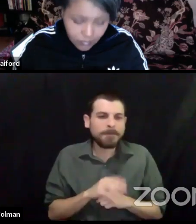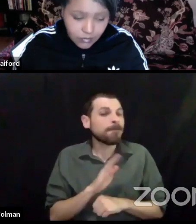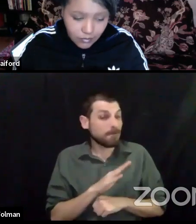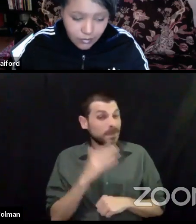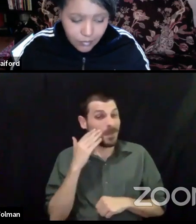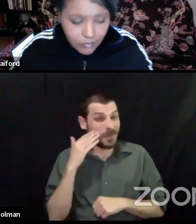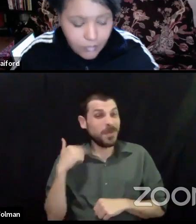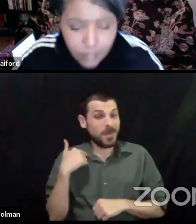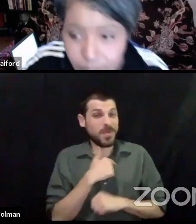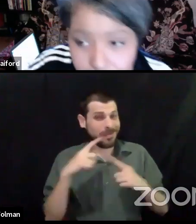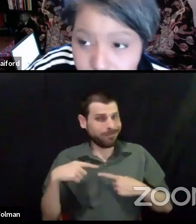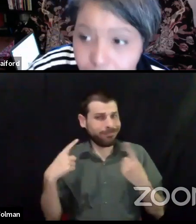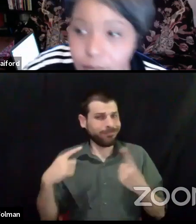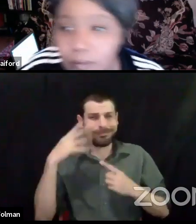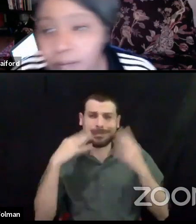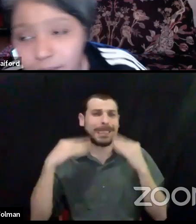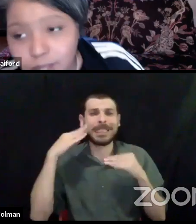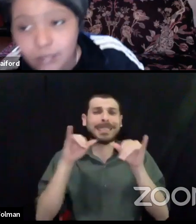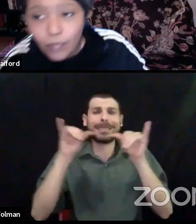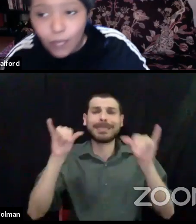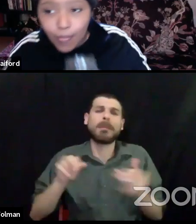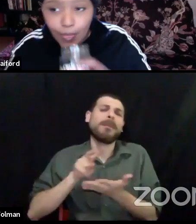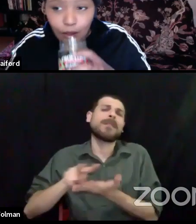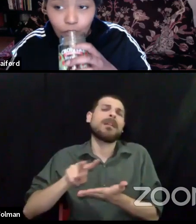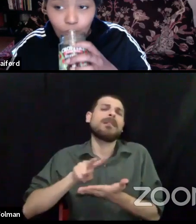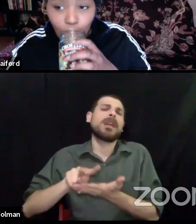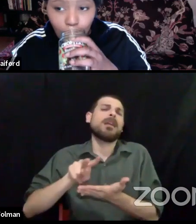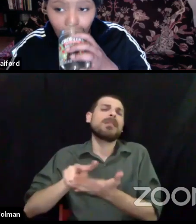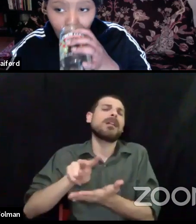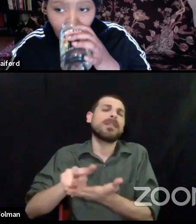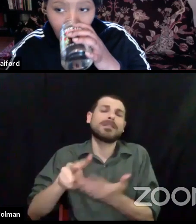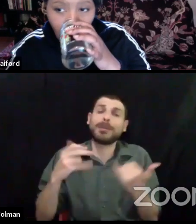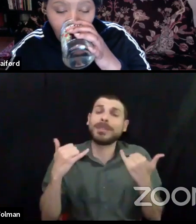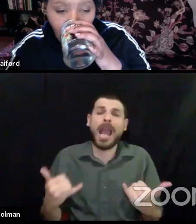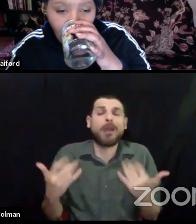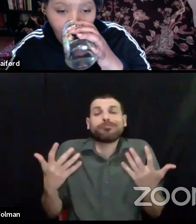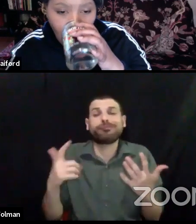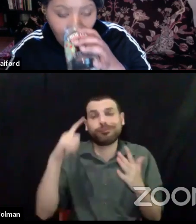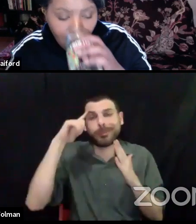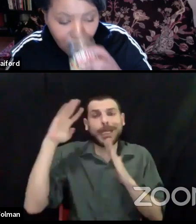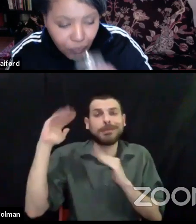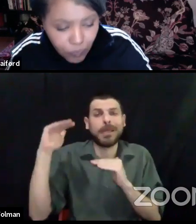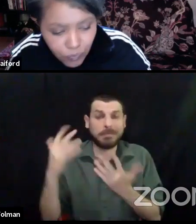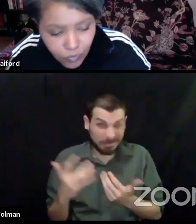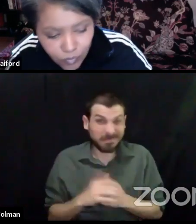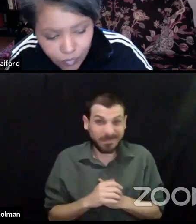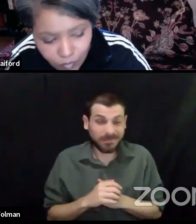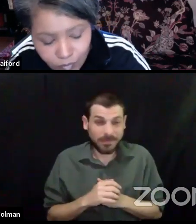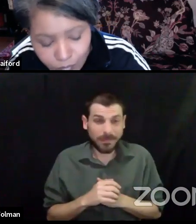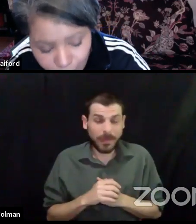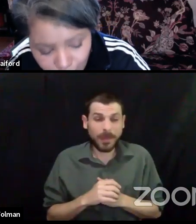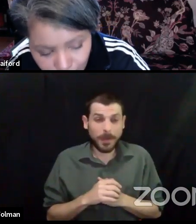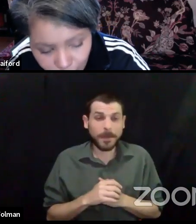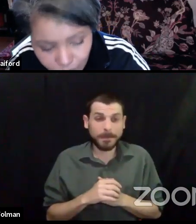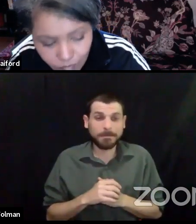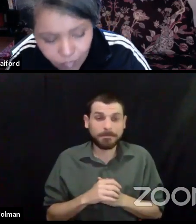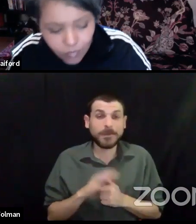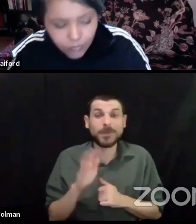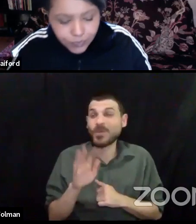justice system. You know, so I would be lying if I said that I wouldn't be surprised if